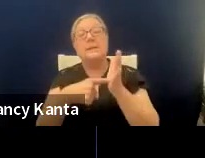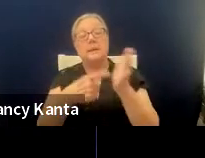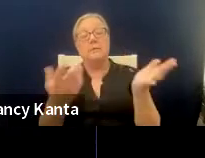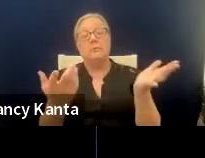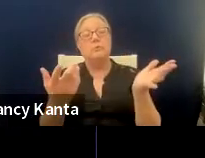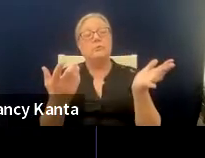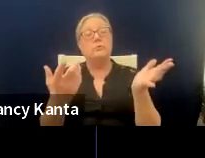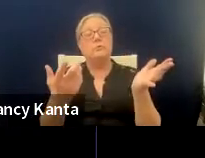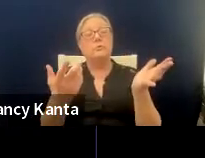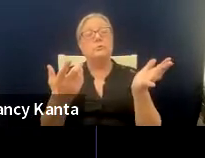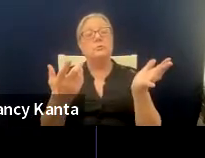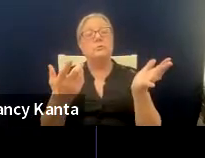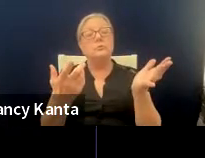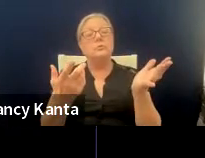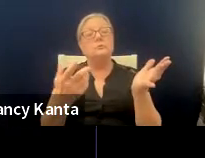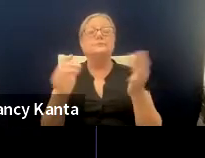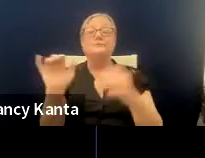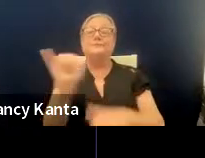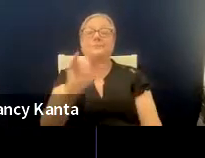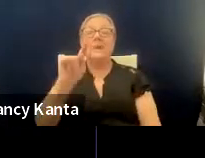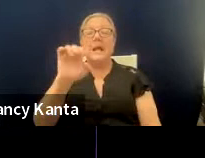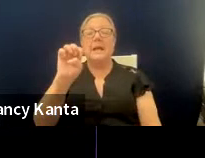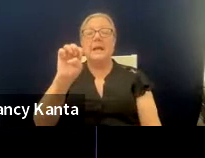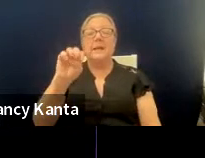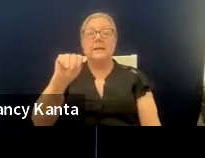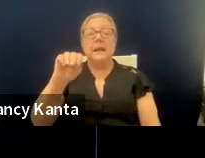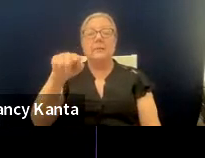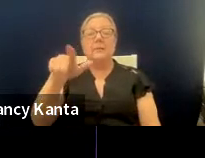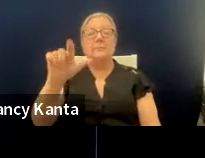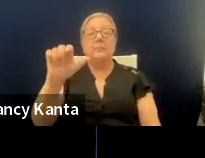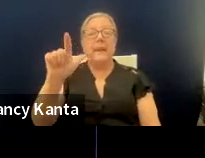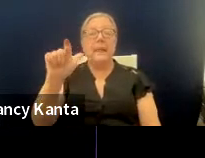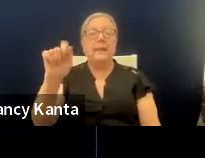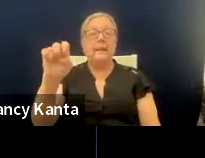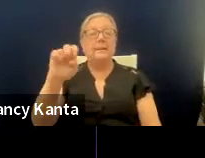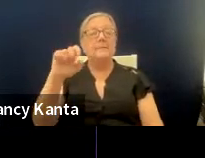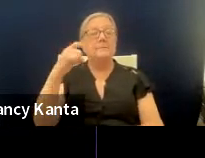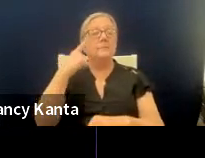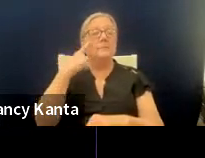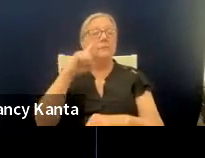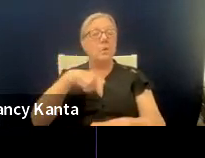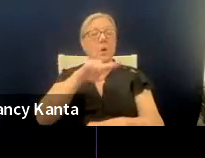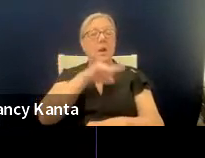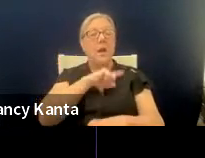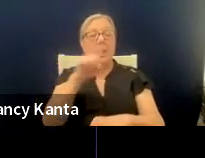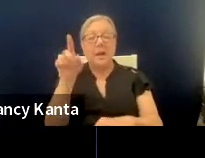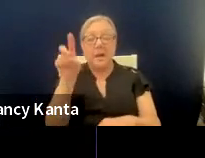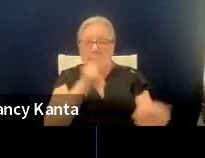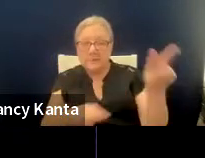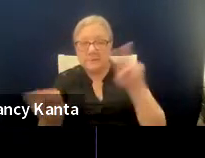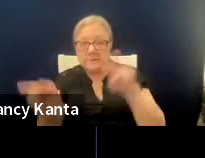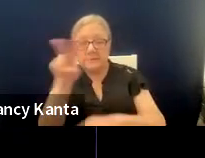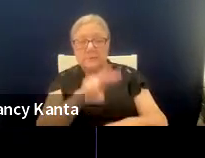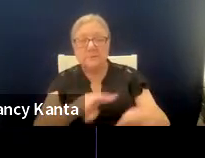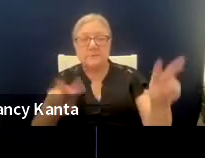design is really a sort of template for us to explore typical